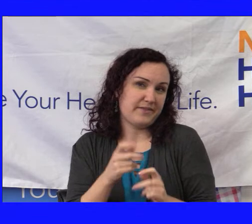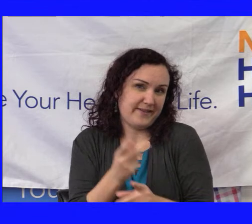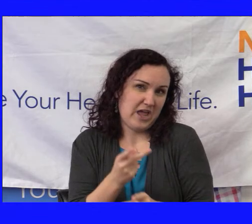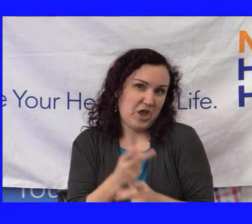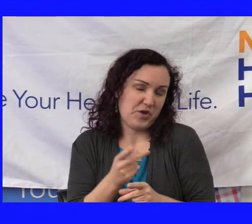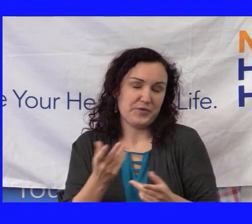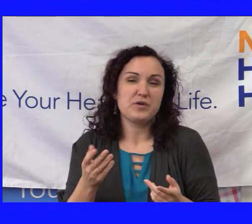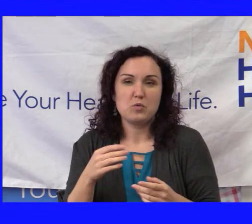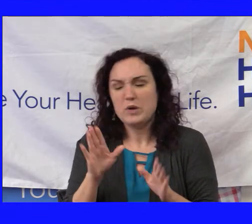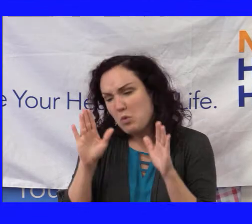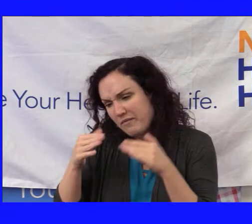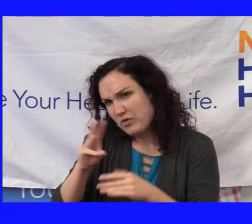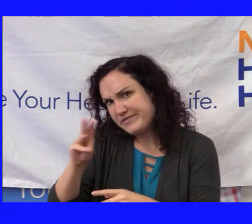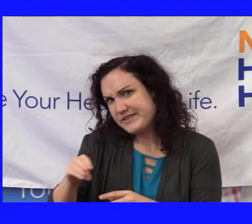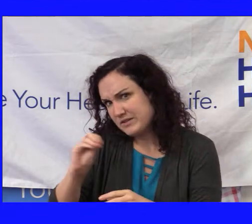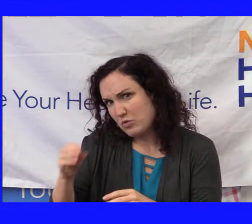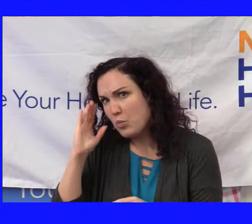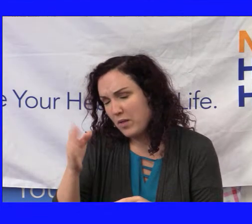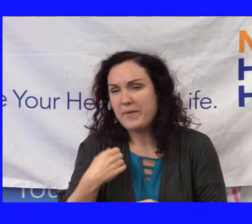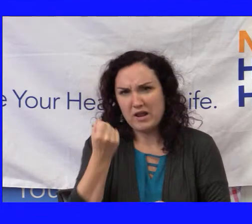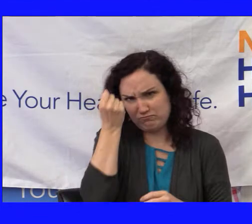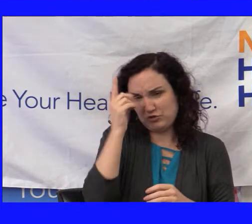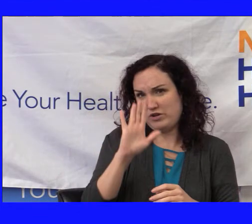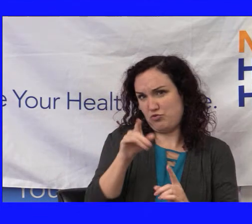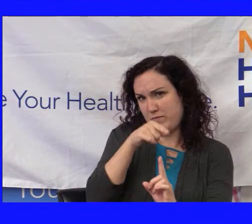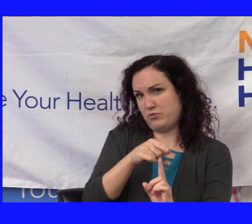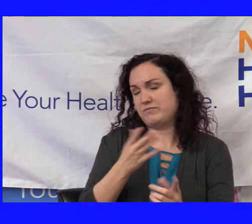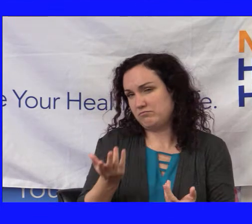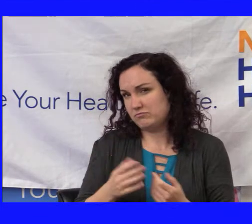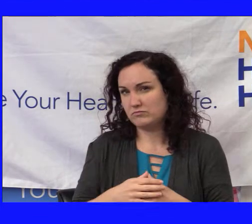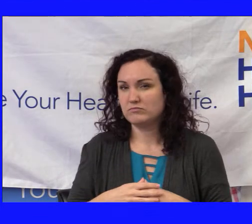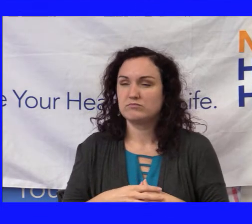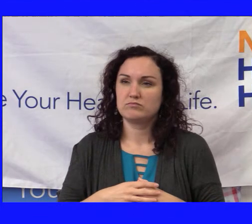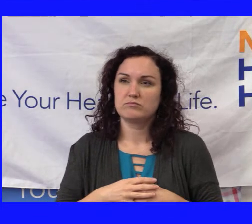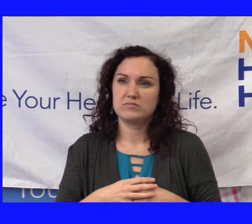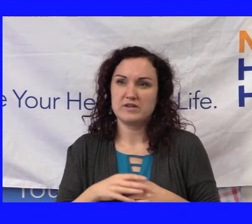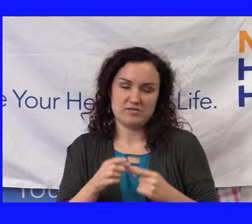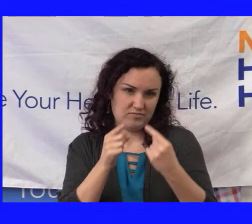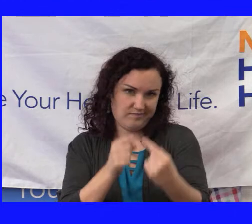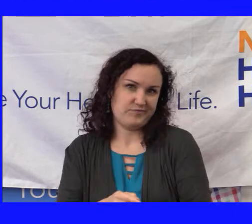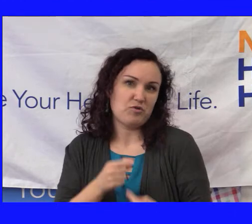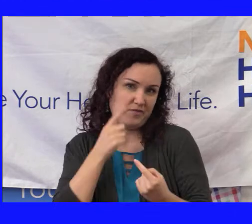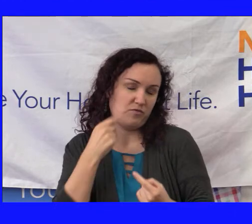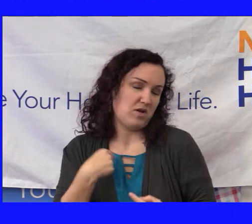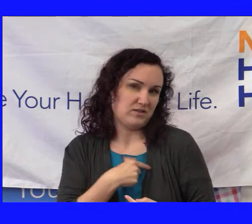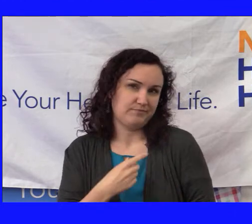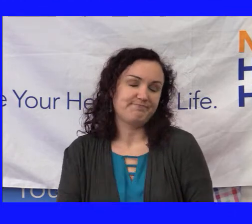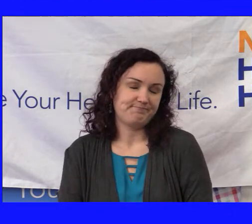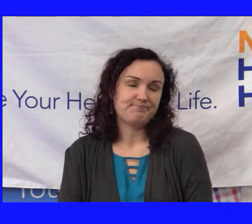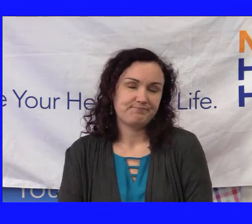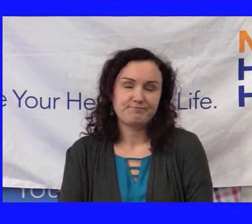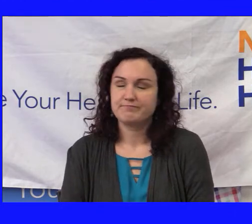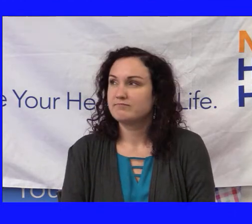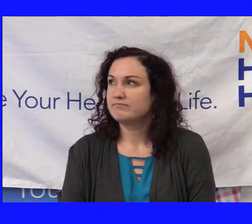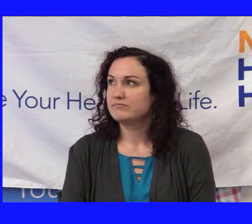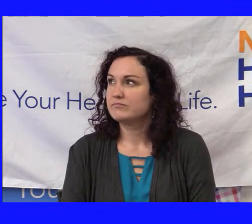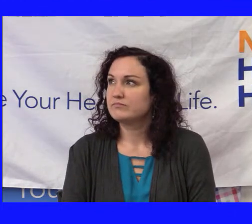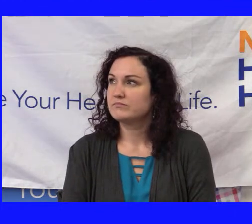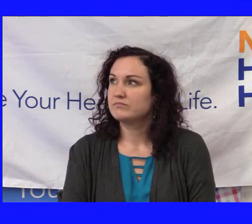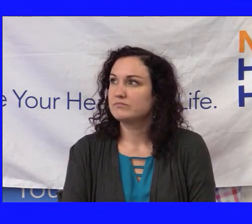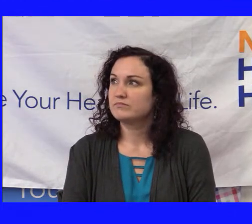the 66%, but I take your point. It's been a struggle in recent months,